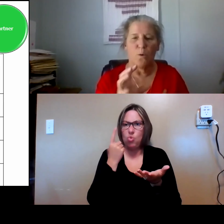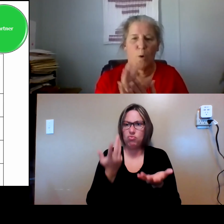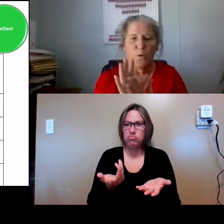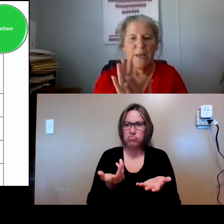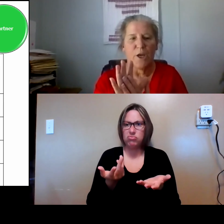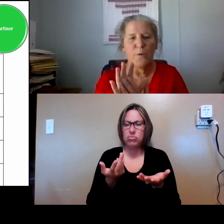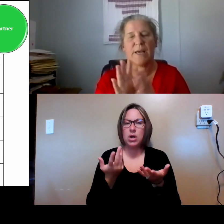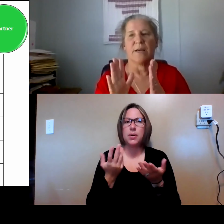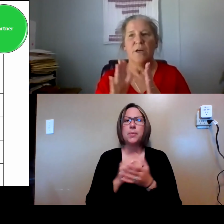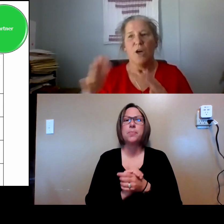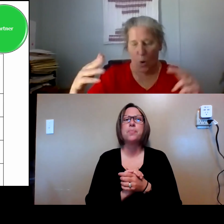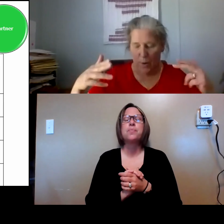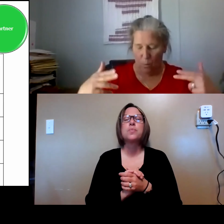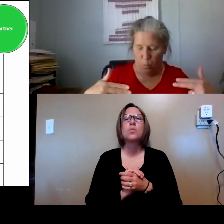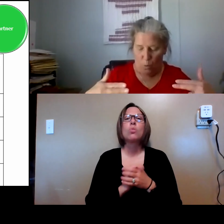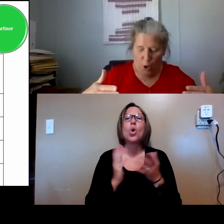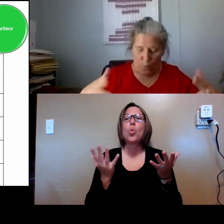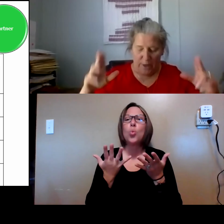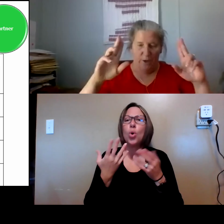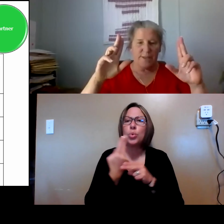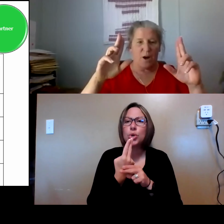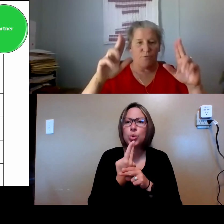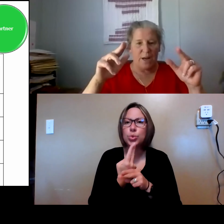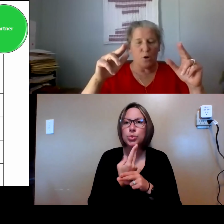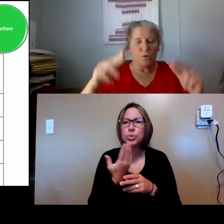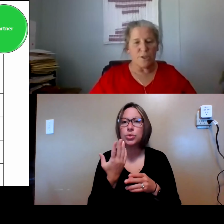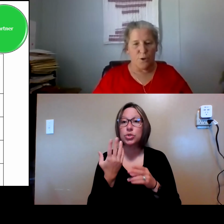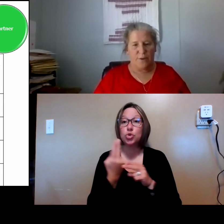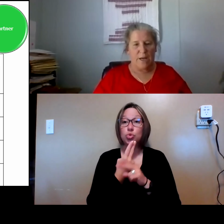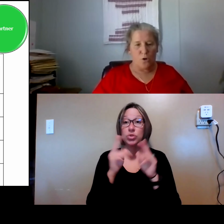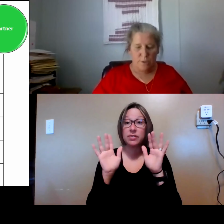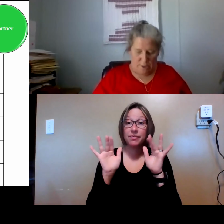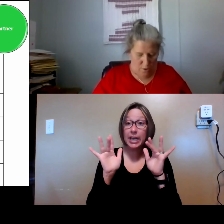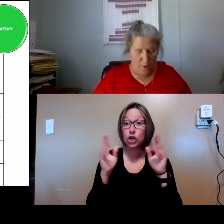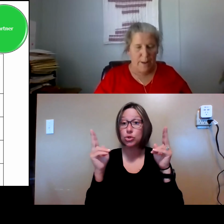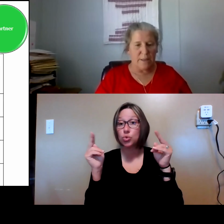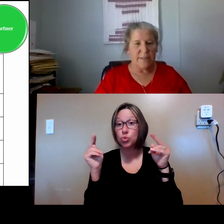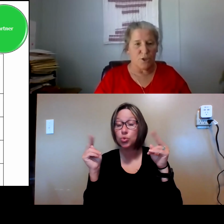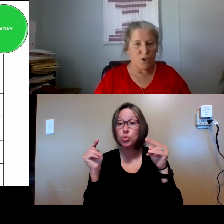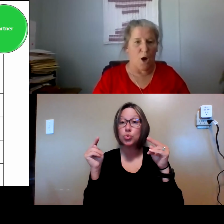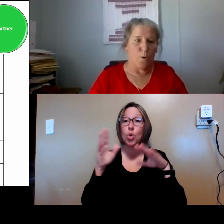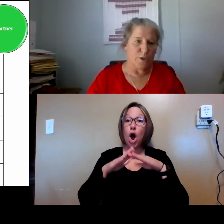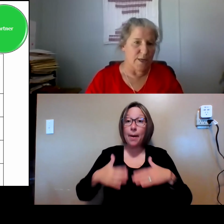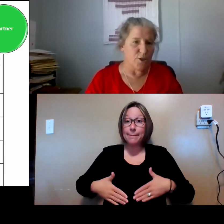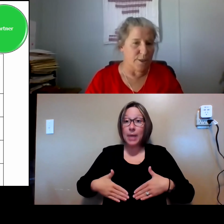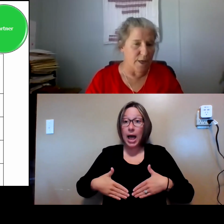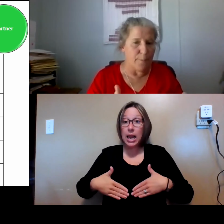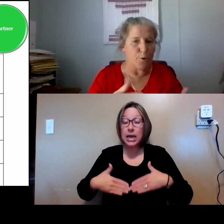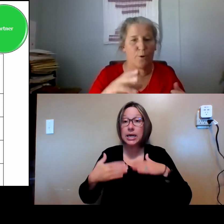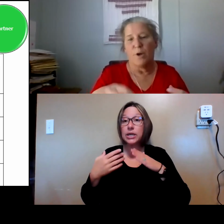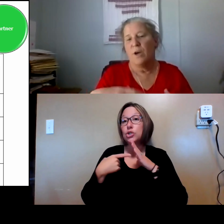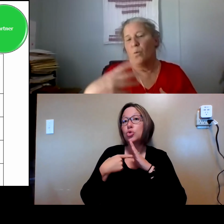So what are we using? Are we using our fingers, 2 fingers on our belly to show we're changing